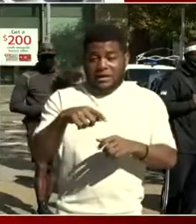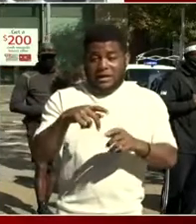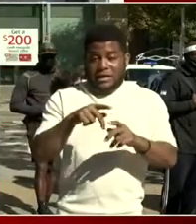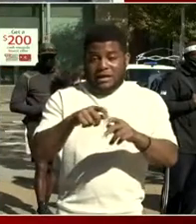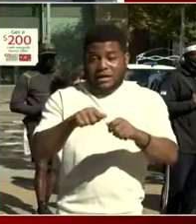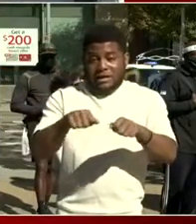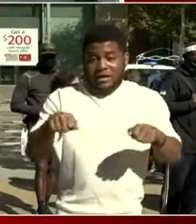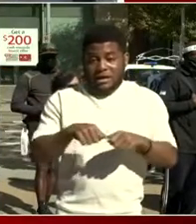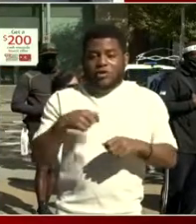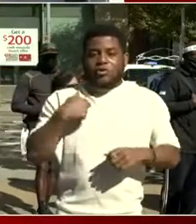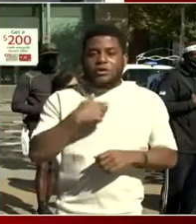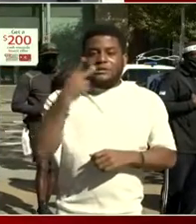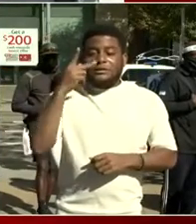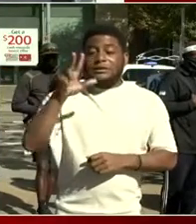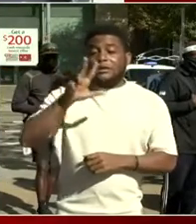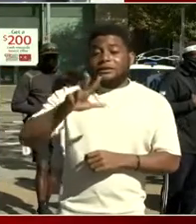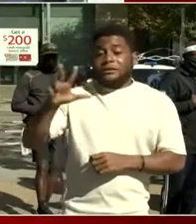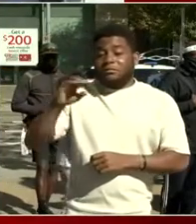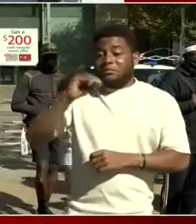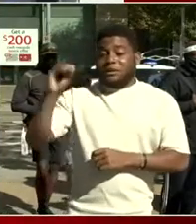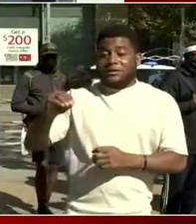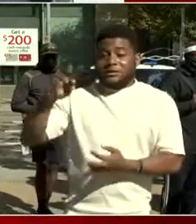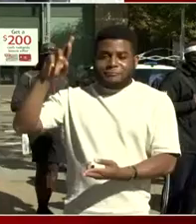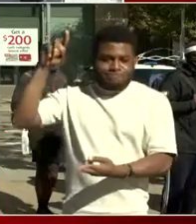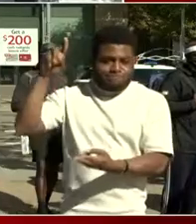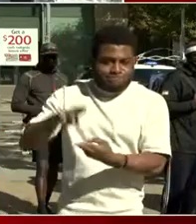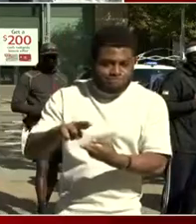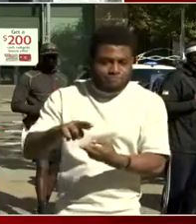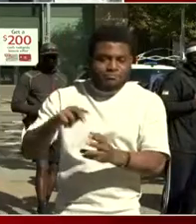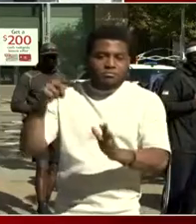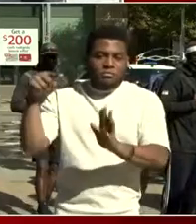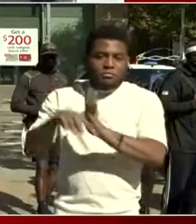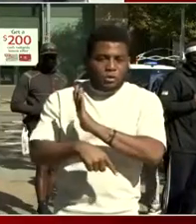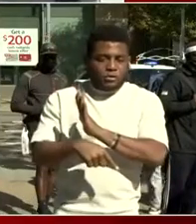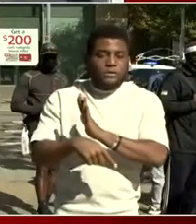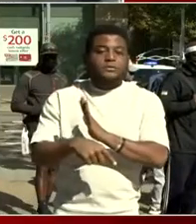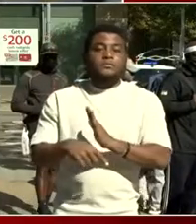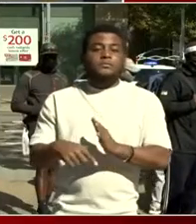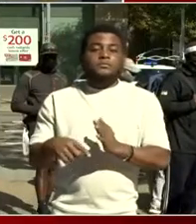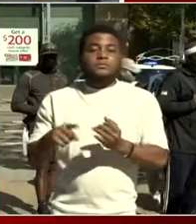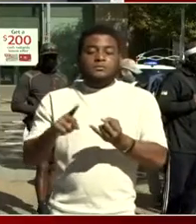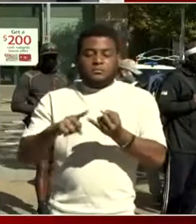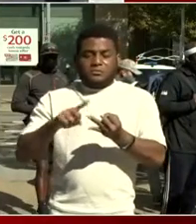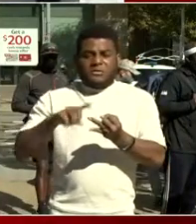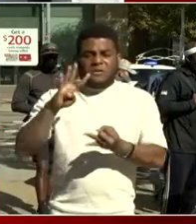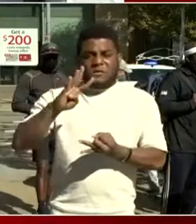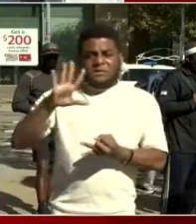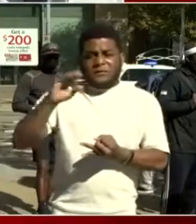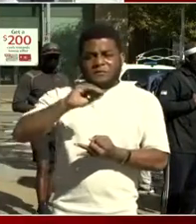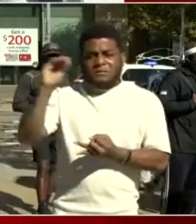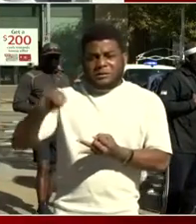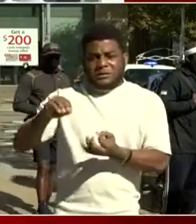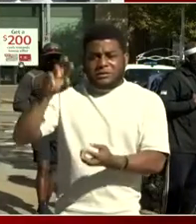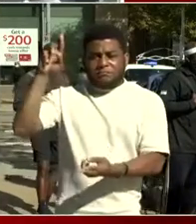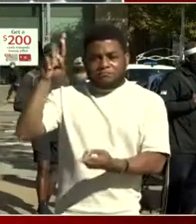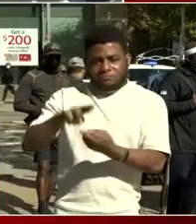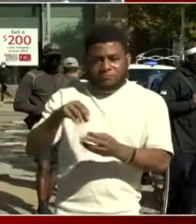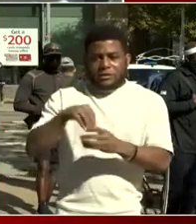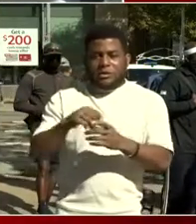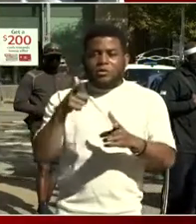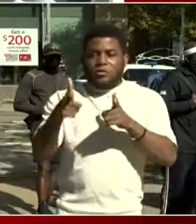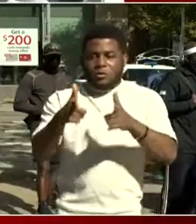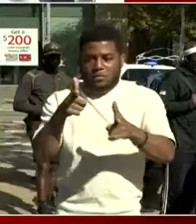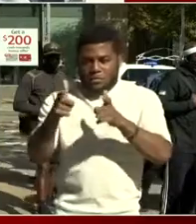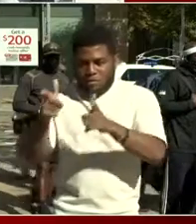33% decrease in homicides, a 45% decrease in robberies,